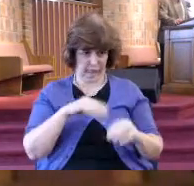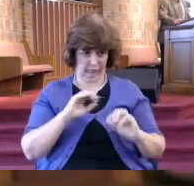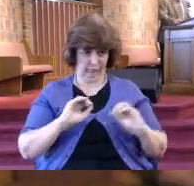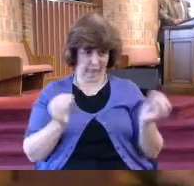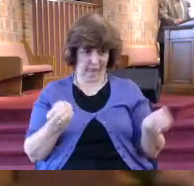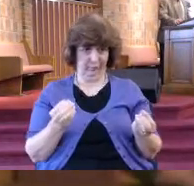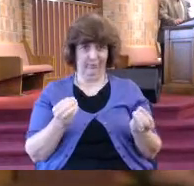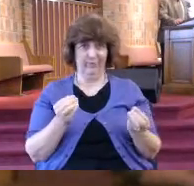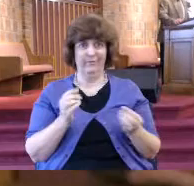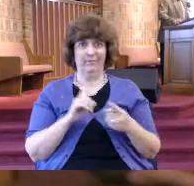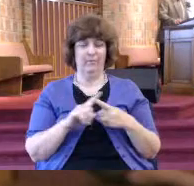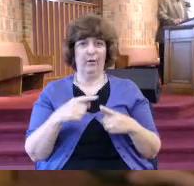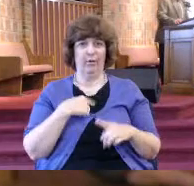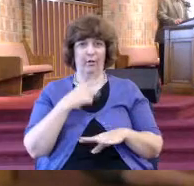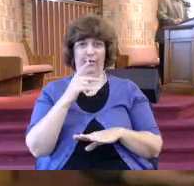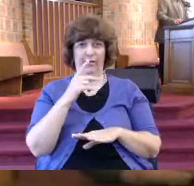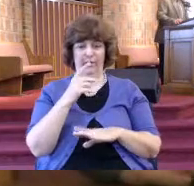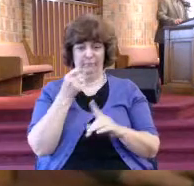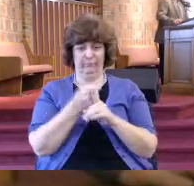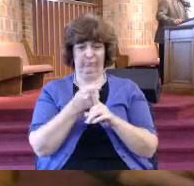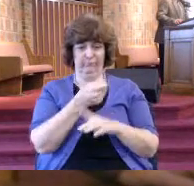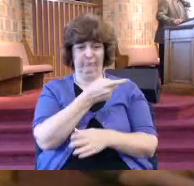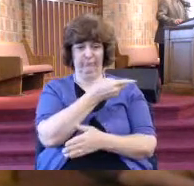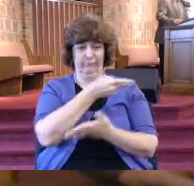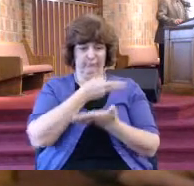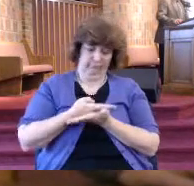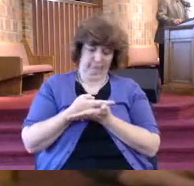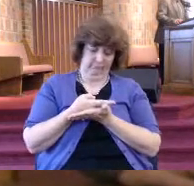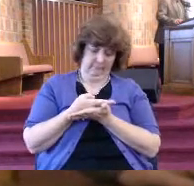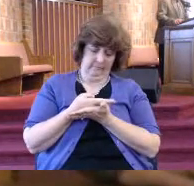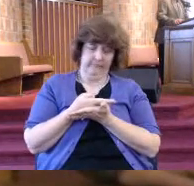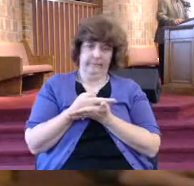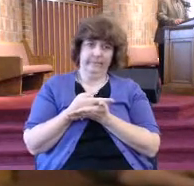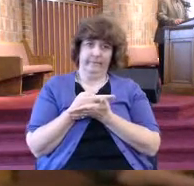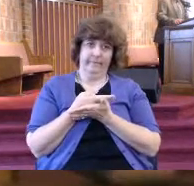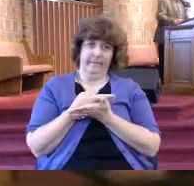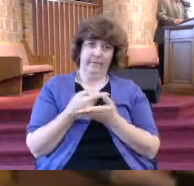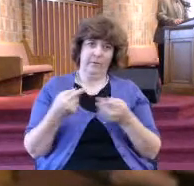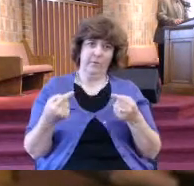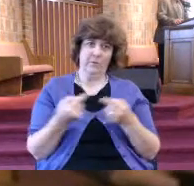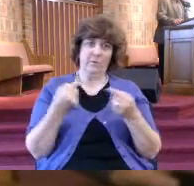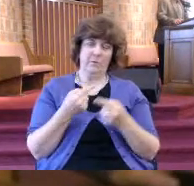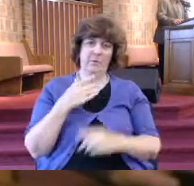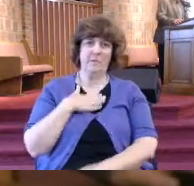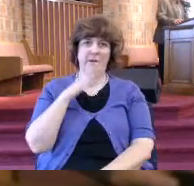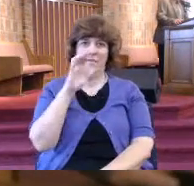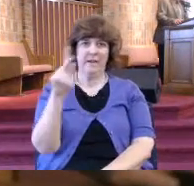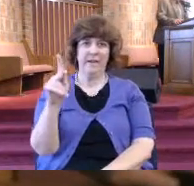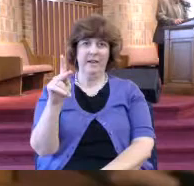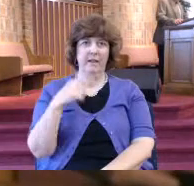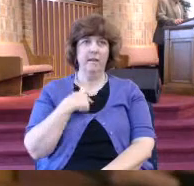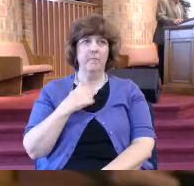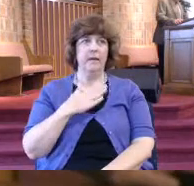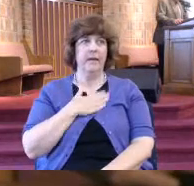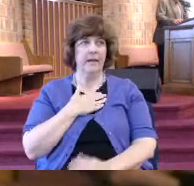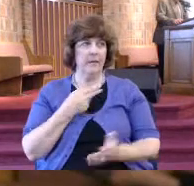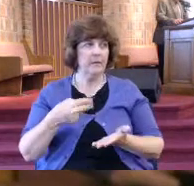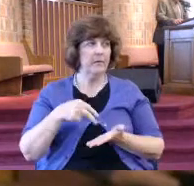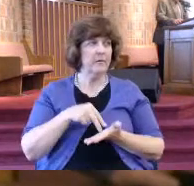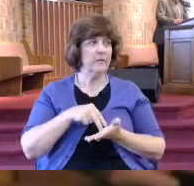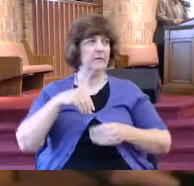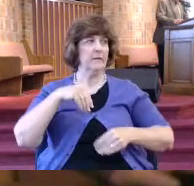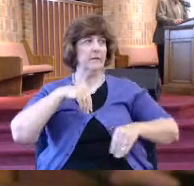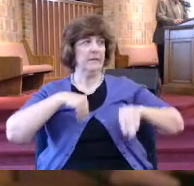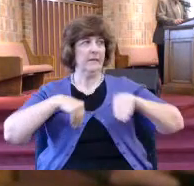was flat on my back, literally, with an injury to my back, and I'm glad to be up and going,